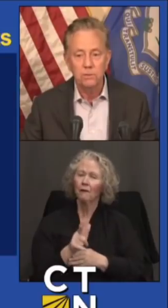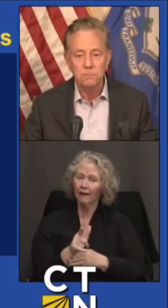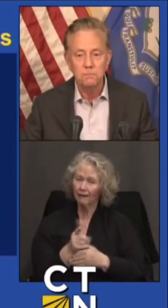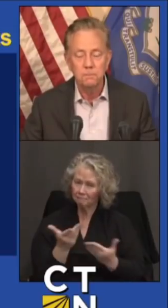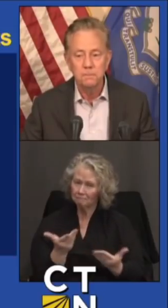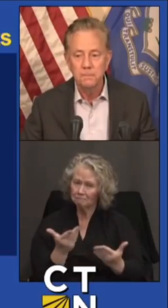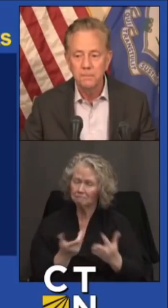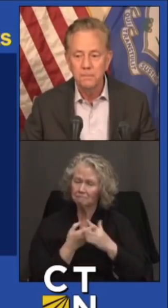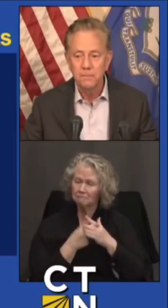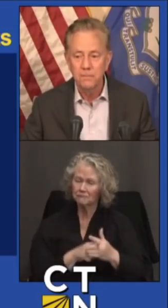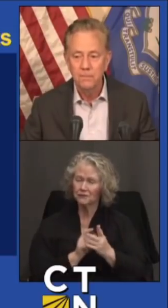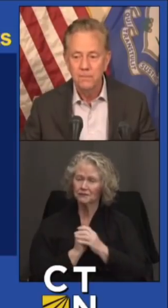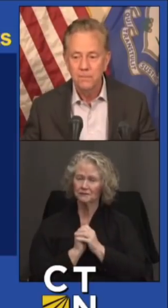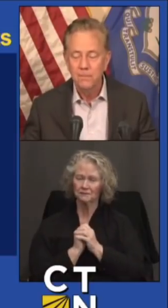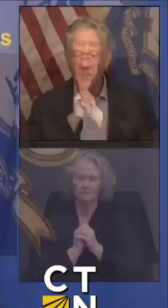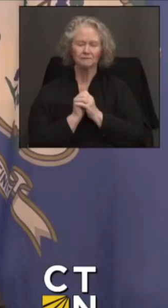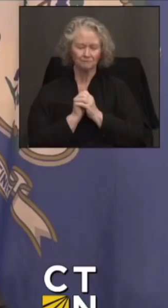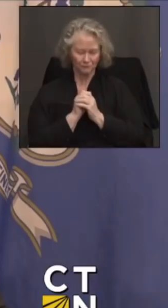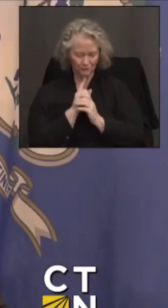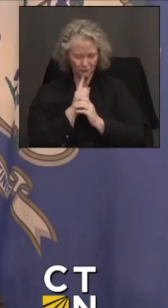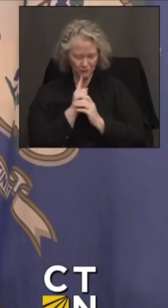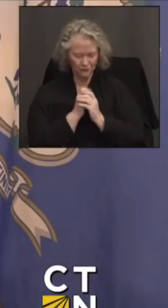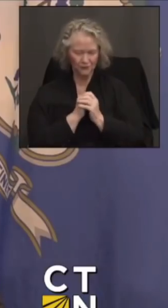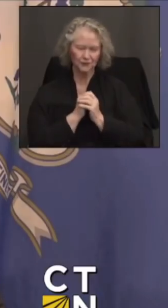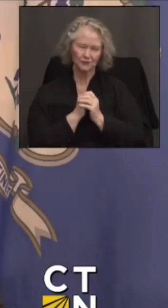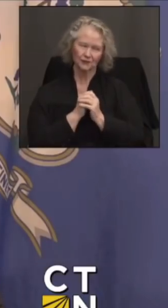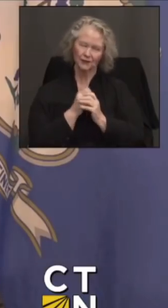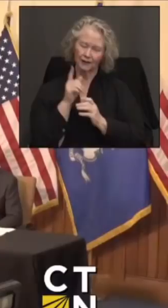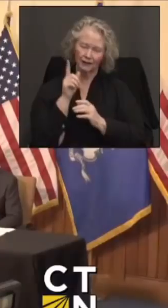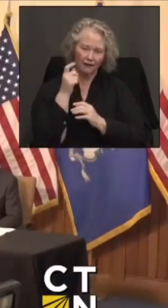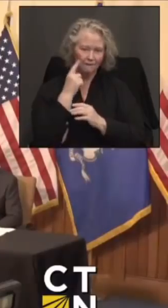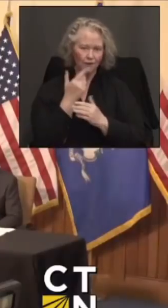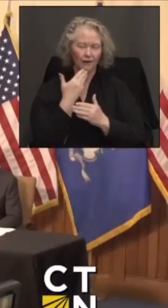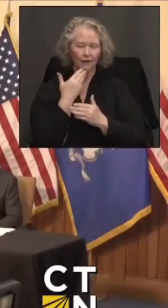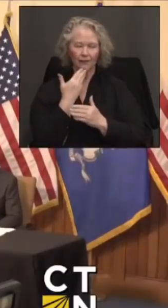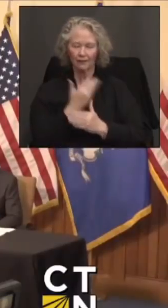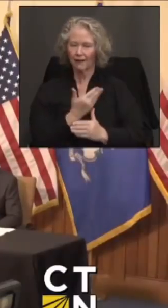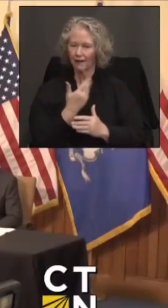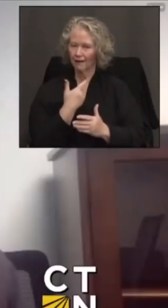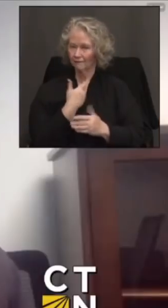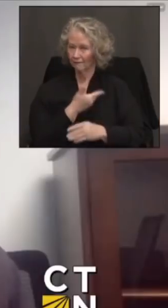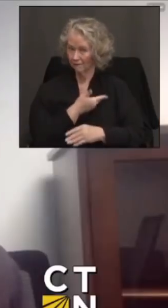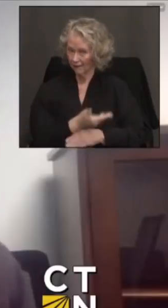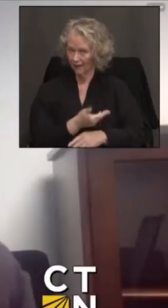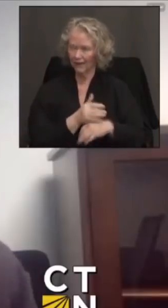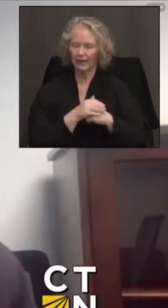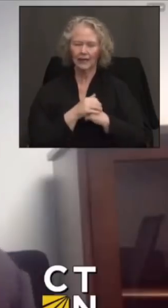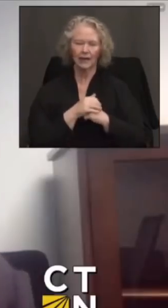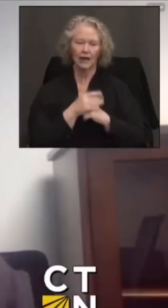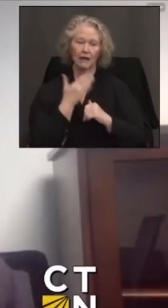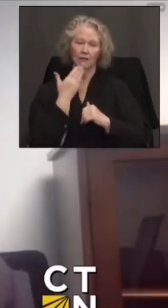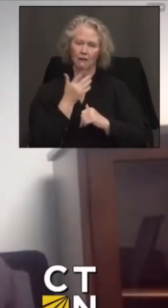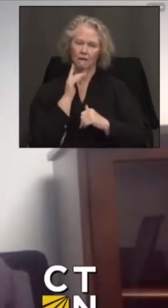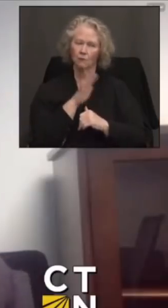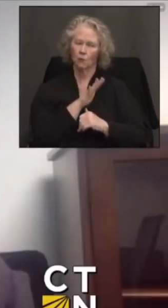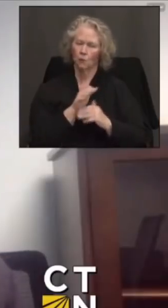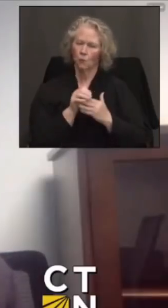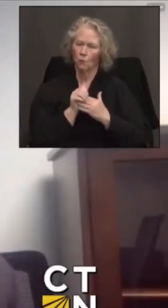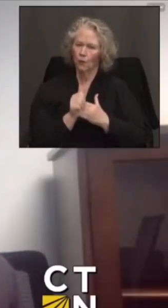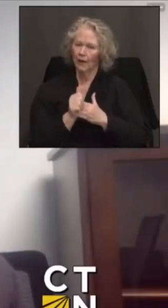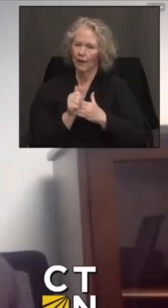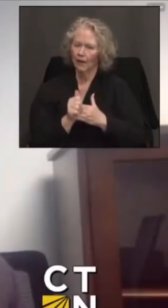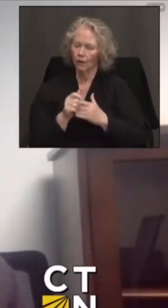for us? Sure. Well, Governor, thanks so much for having me on. Of course, thank you for your leadership throughout this